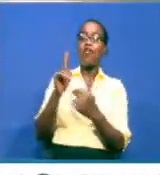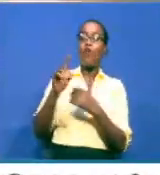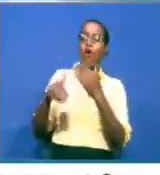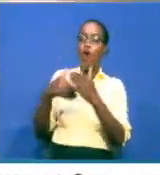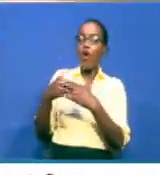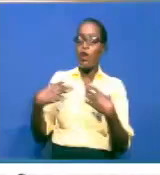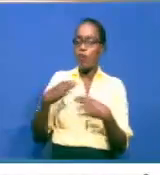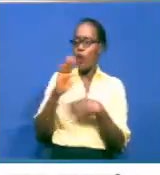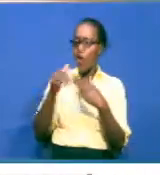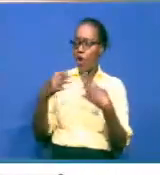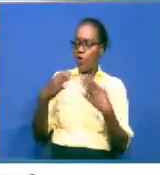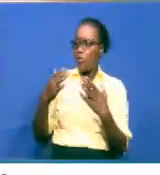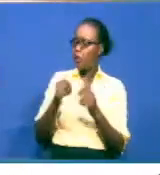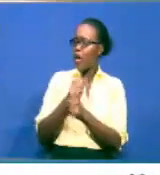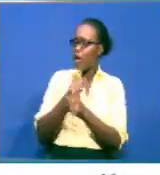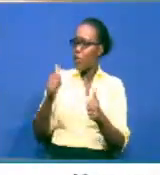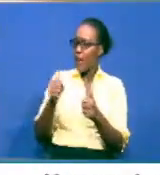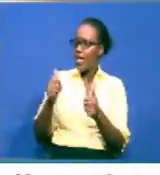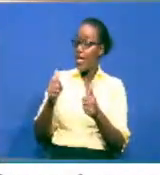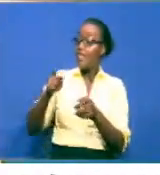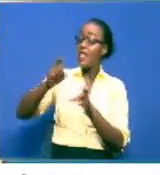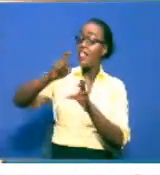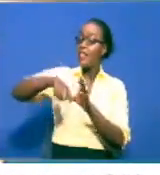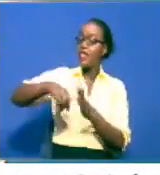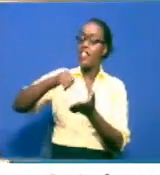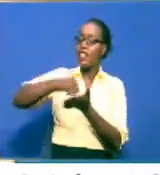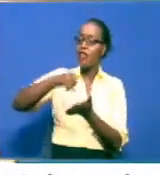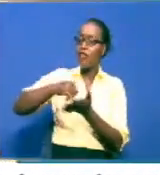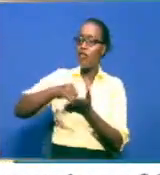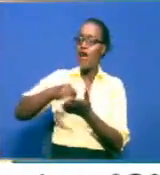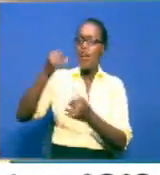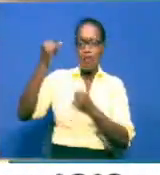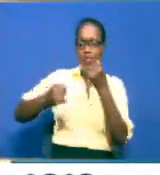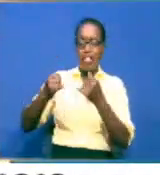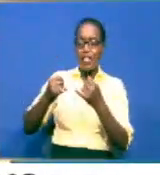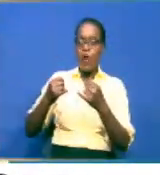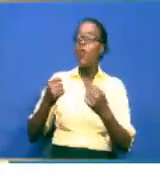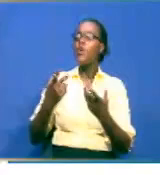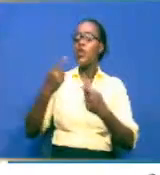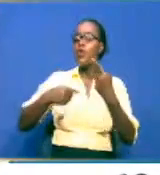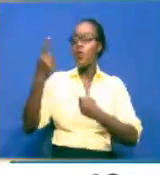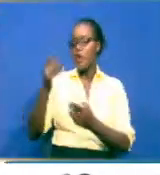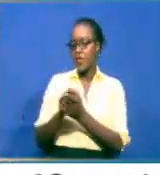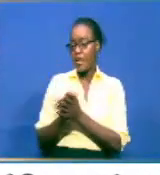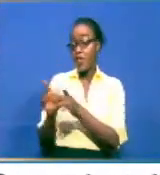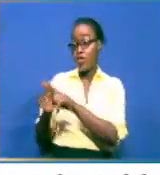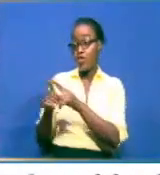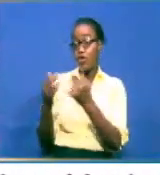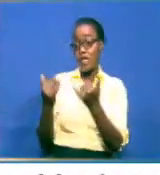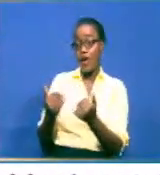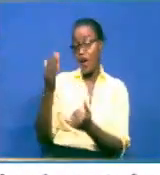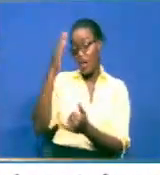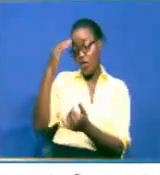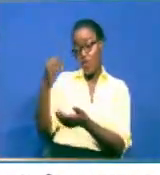is being brought on board, mm-hmm. so that eventually we can stand the test of time. And mm-hmm. I want to say, even right now, I know of